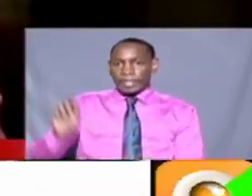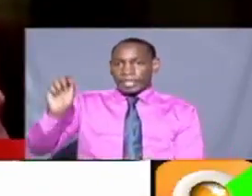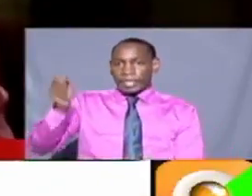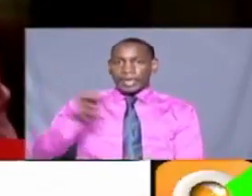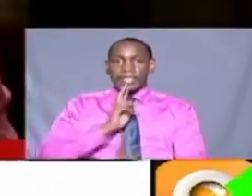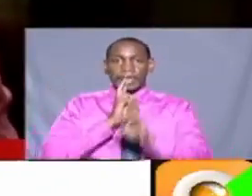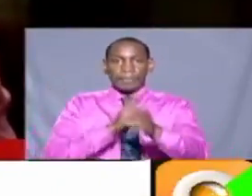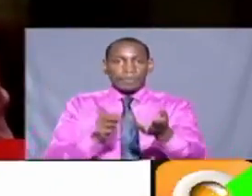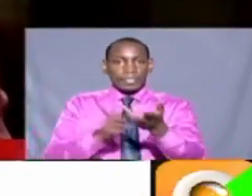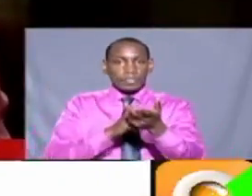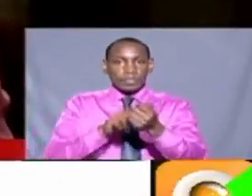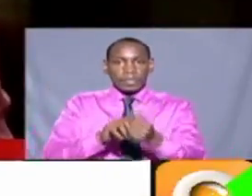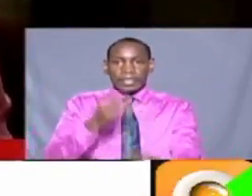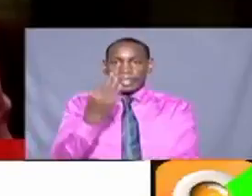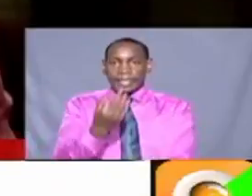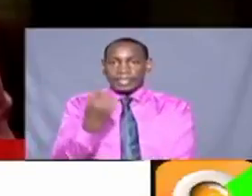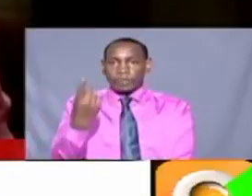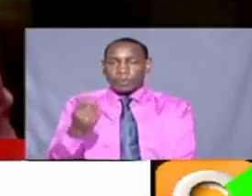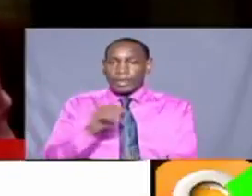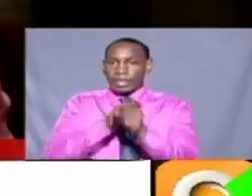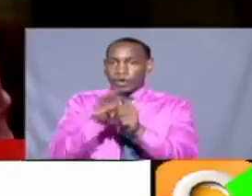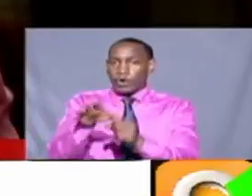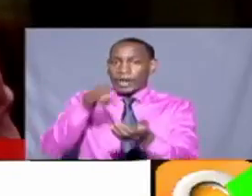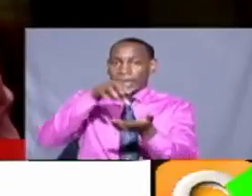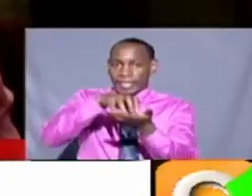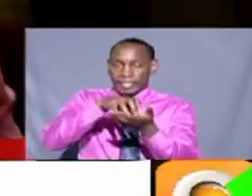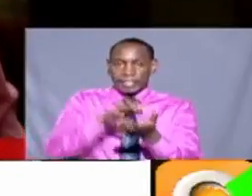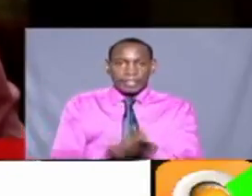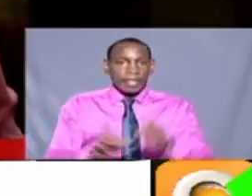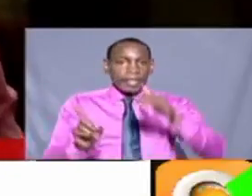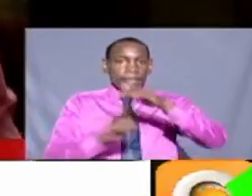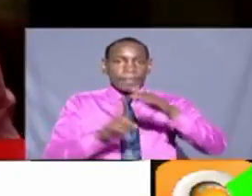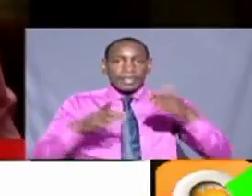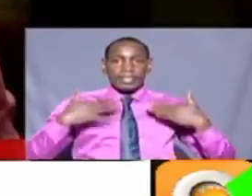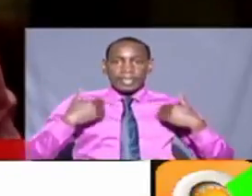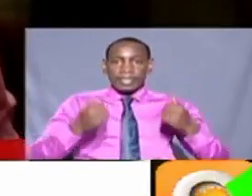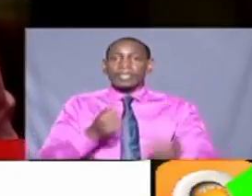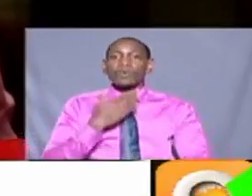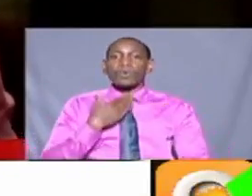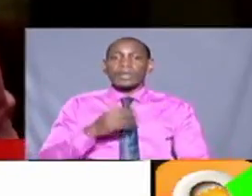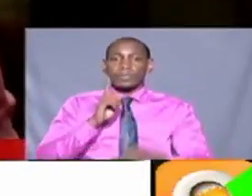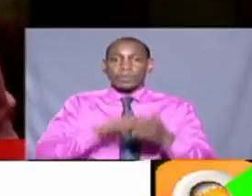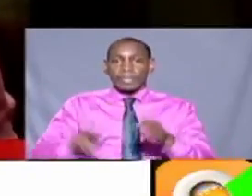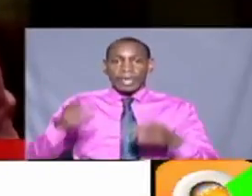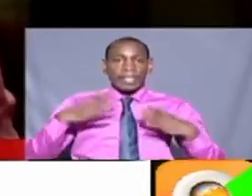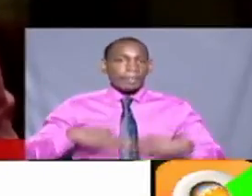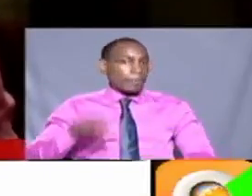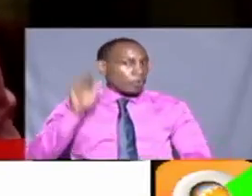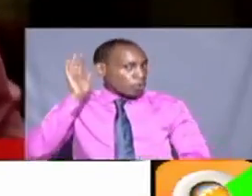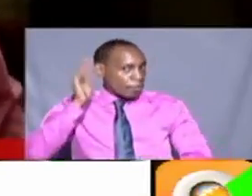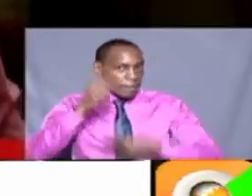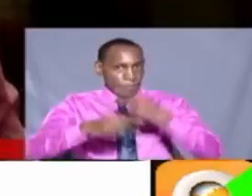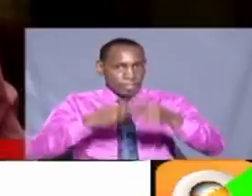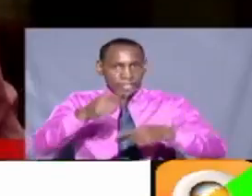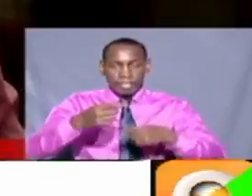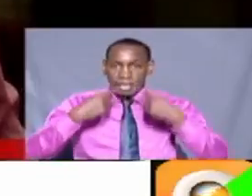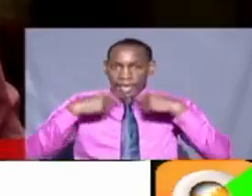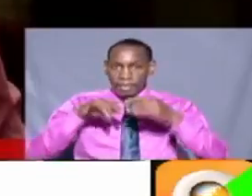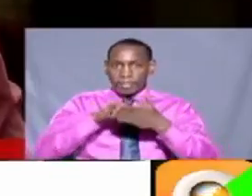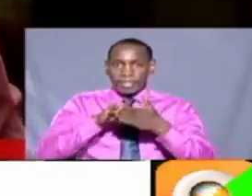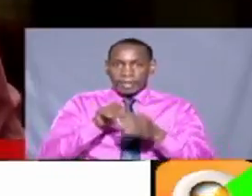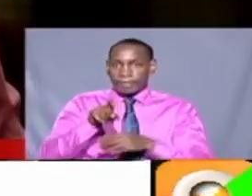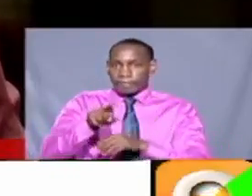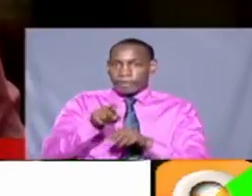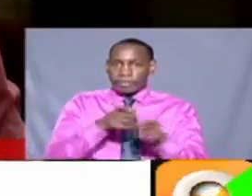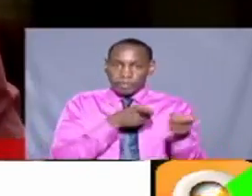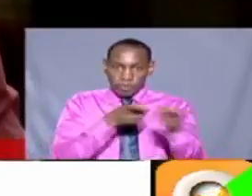reporting a total of 31 COVID-19 cases, the Ministry of Health warned Kenyans to adhere to the protocols issued to keep the